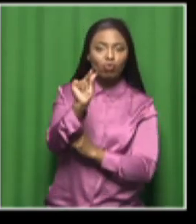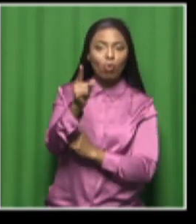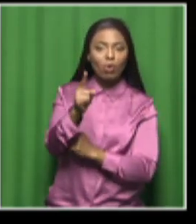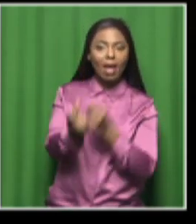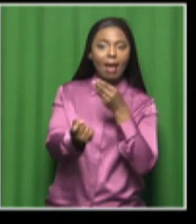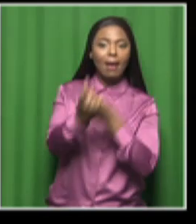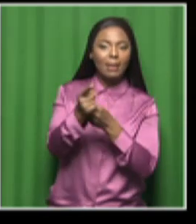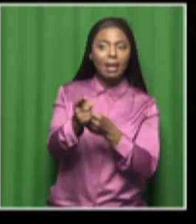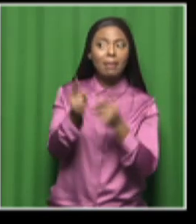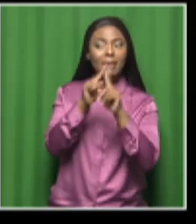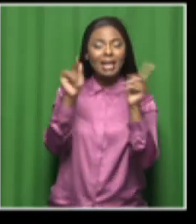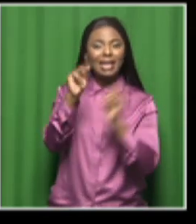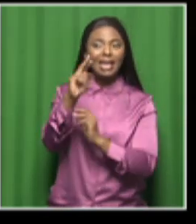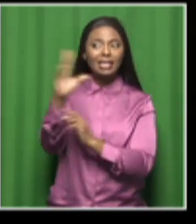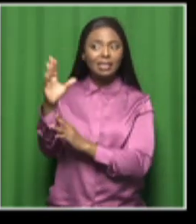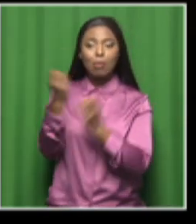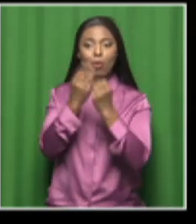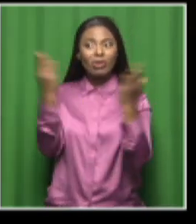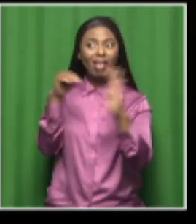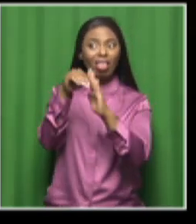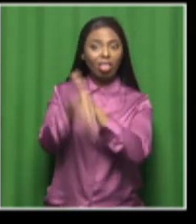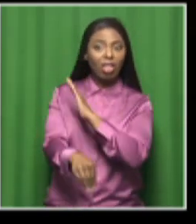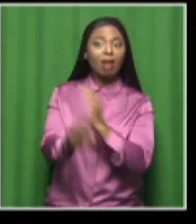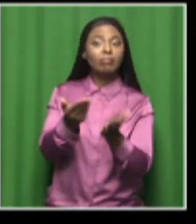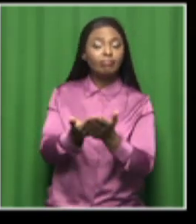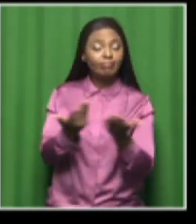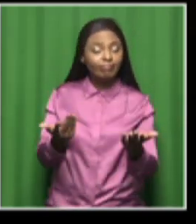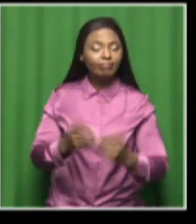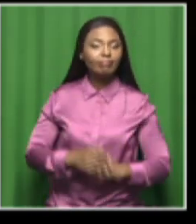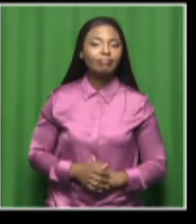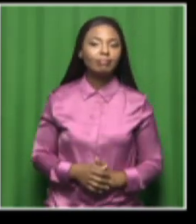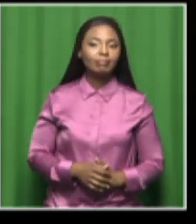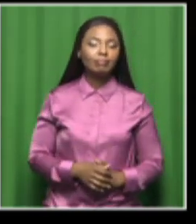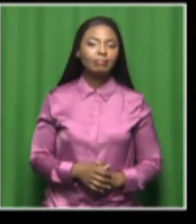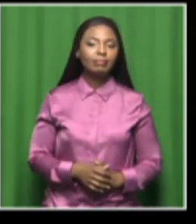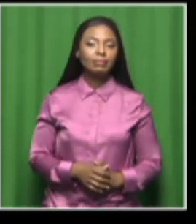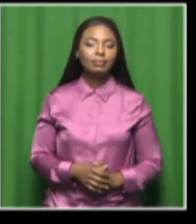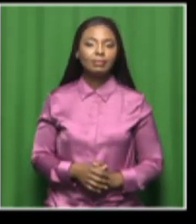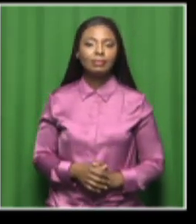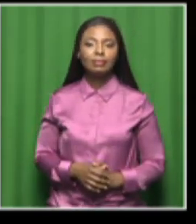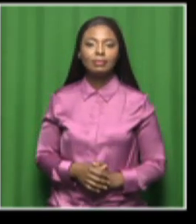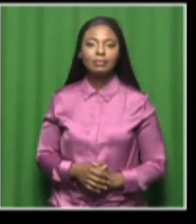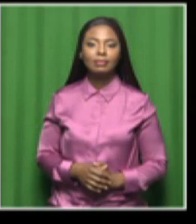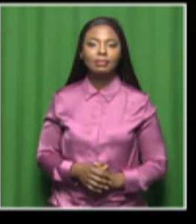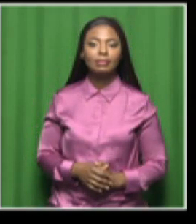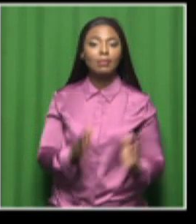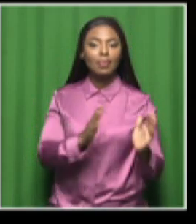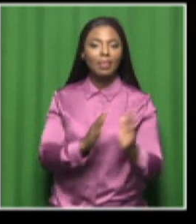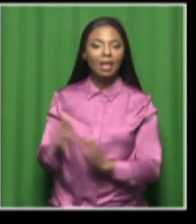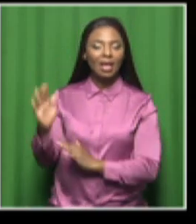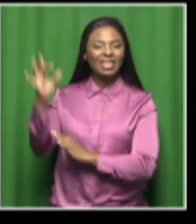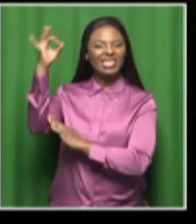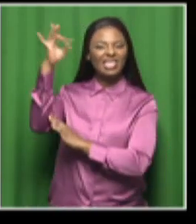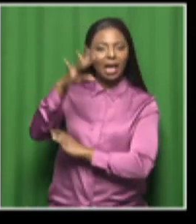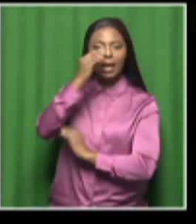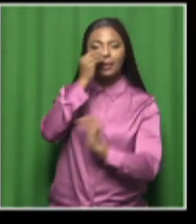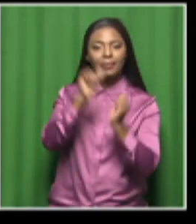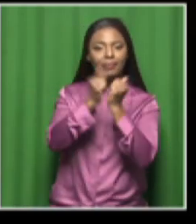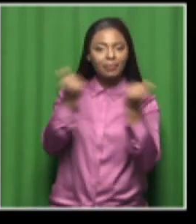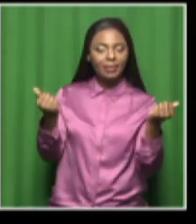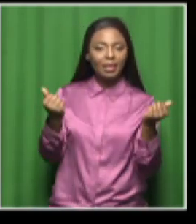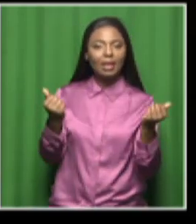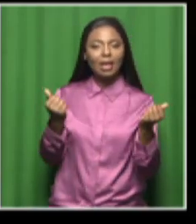ANC could lose its outright majority in Parliament. All right, let's move on to the Star now. And their lead